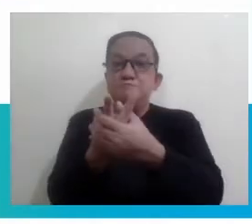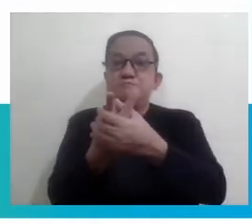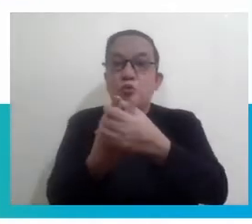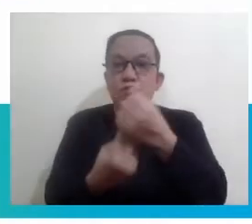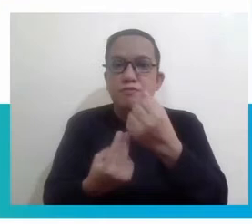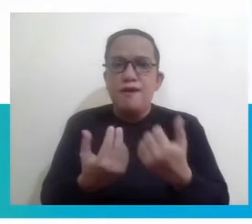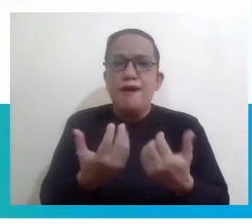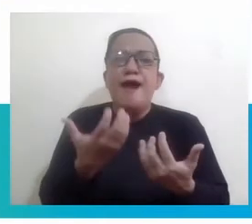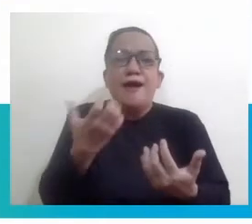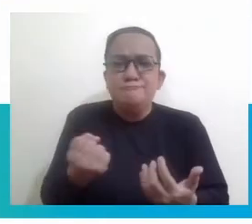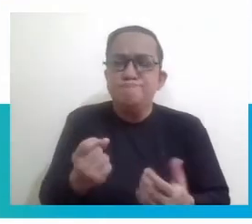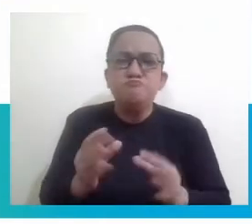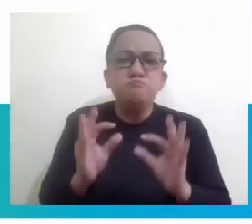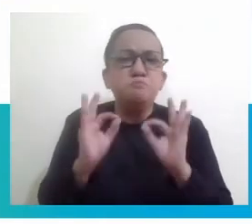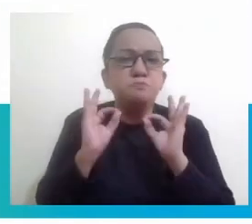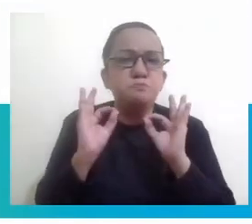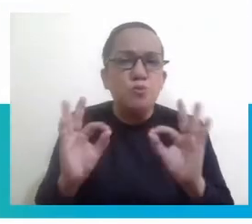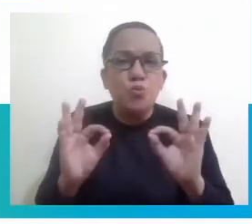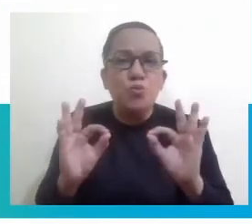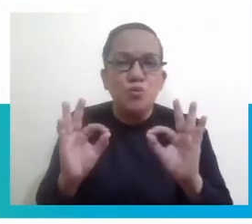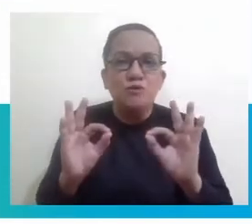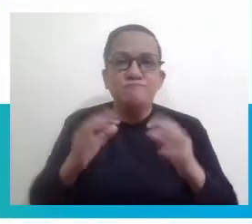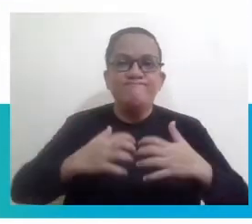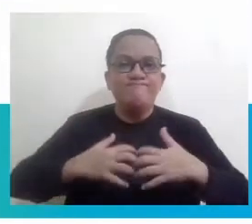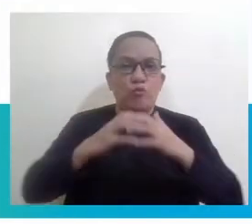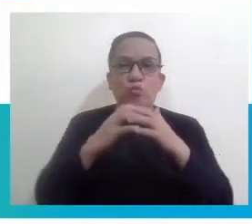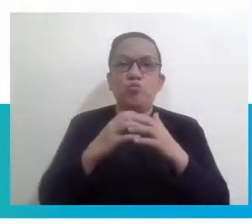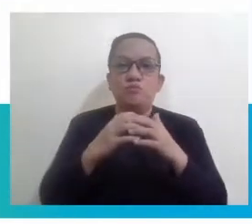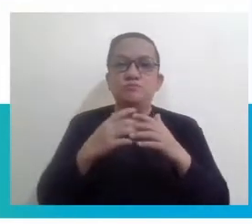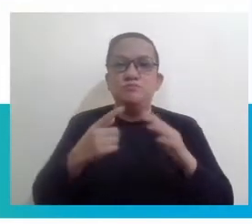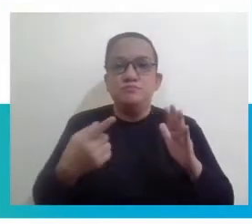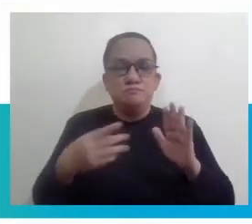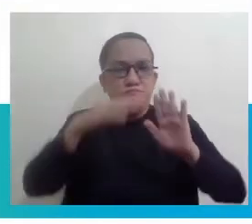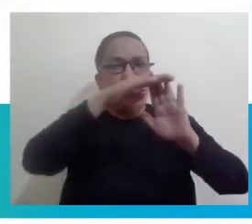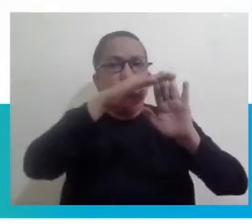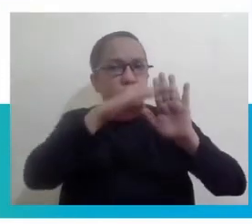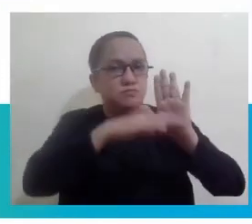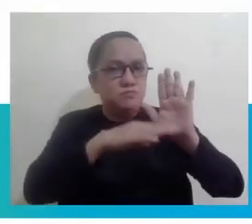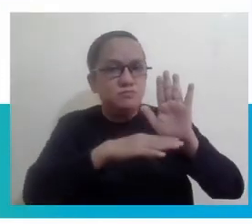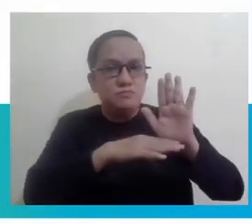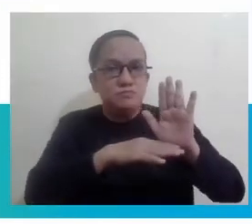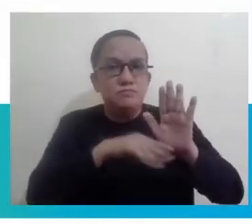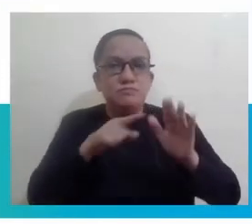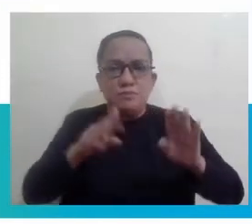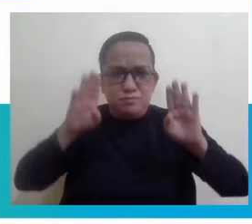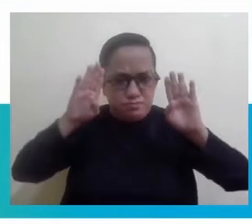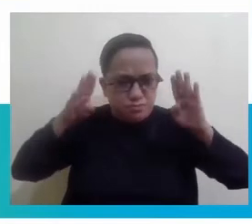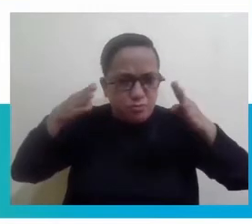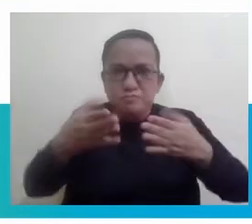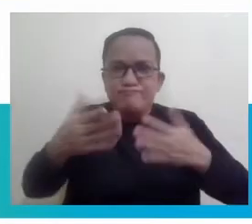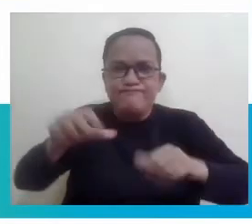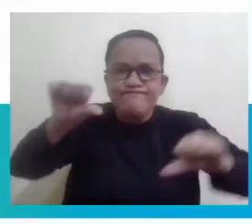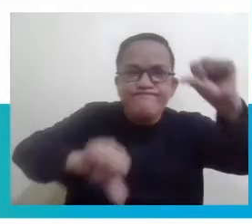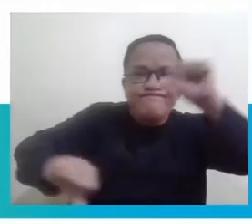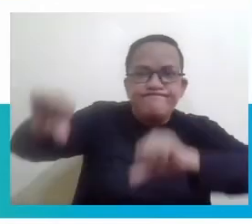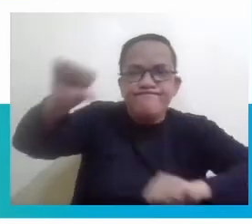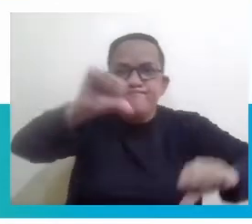science-based solutions, blue finance, and on-the-ground presence.